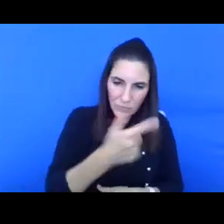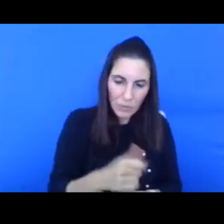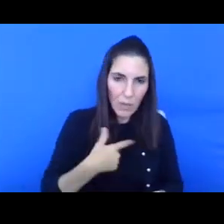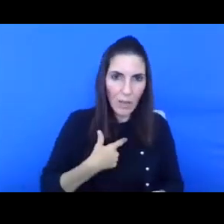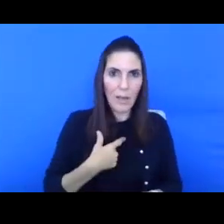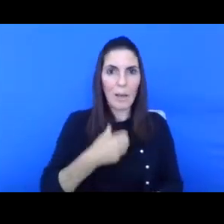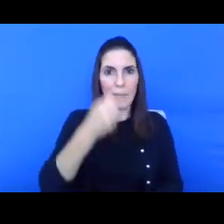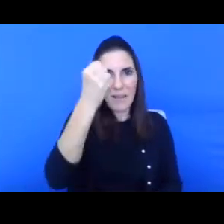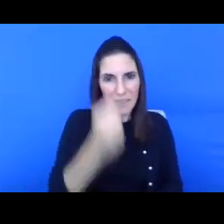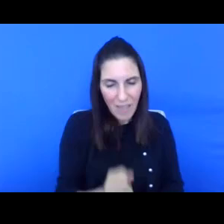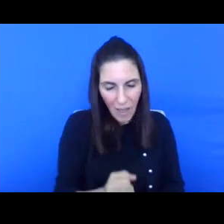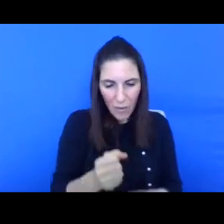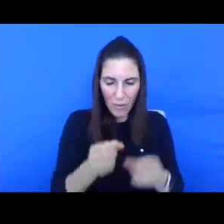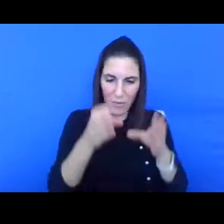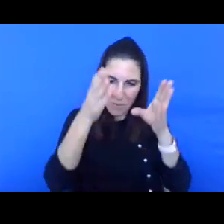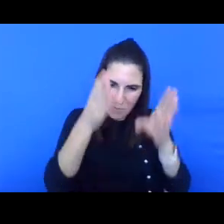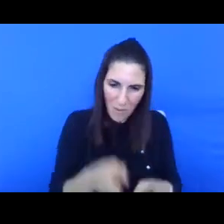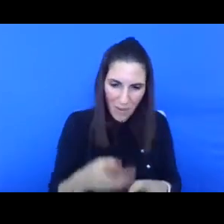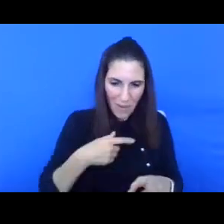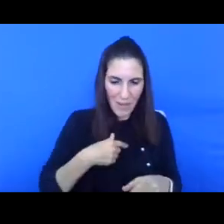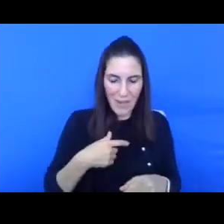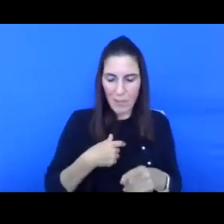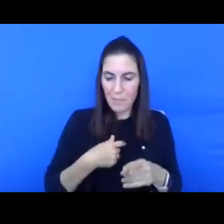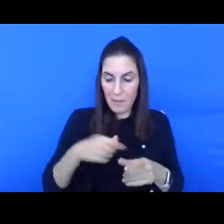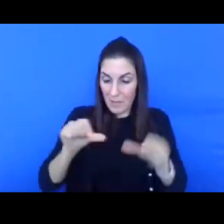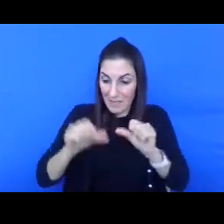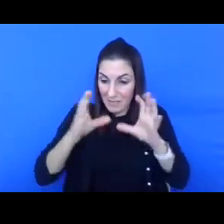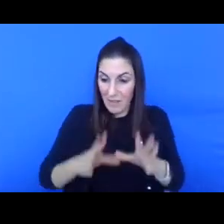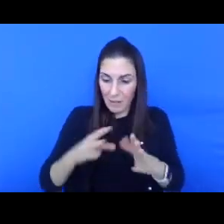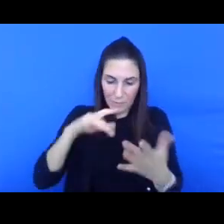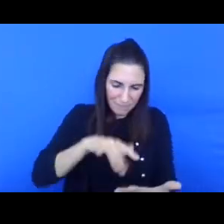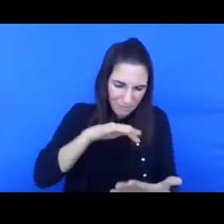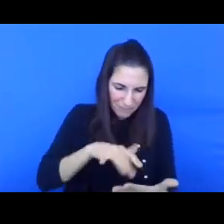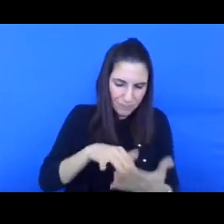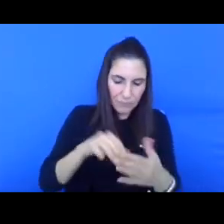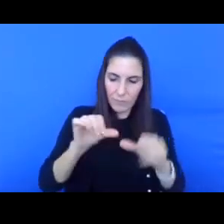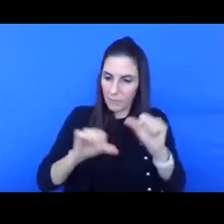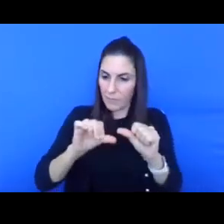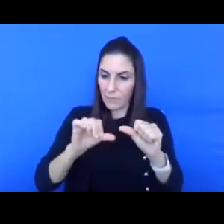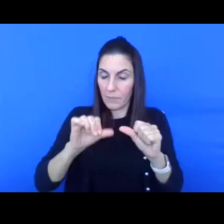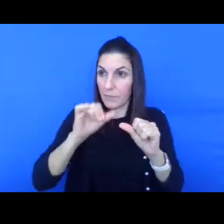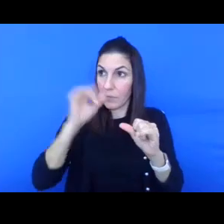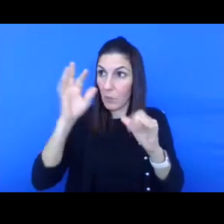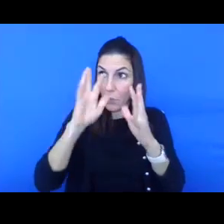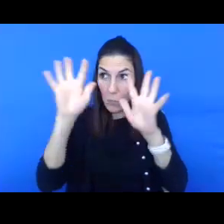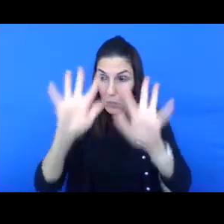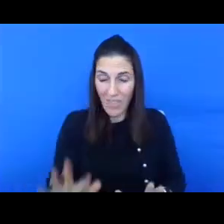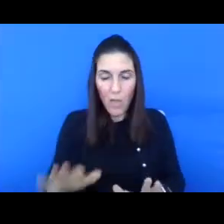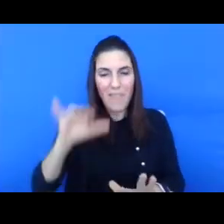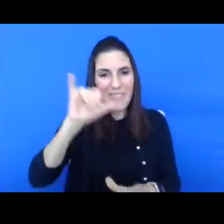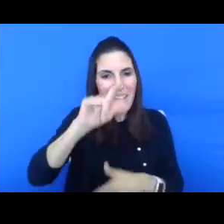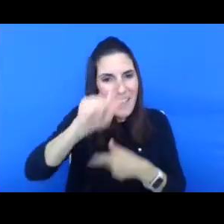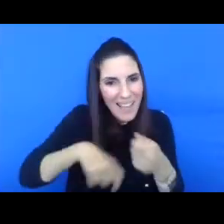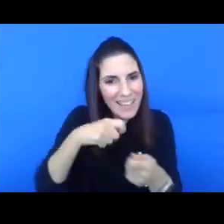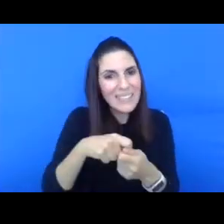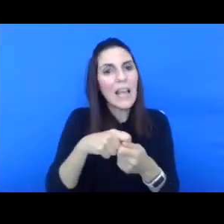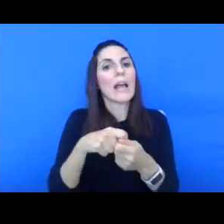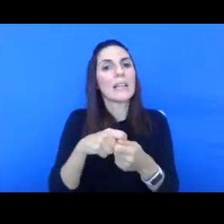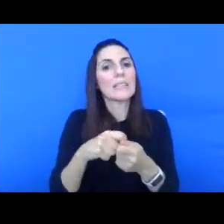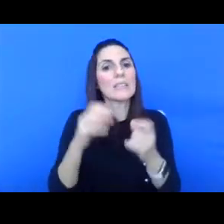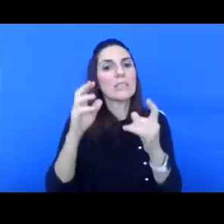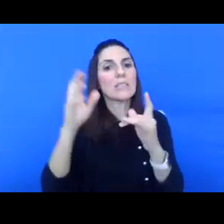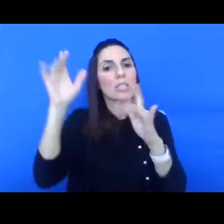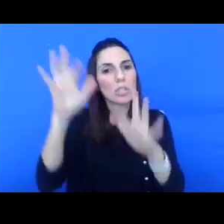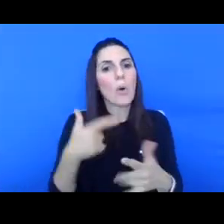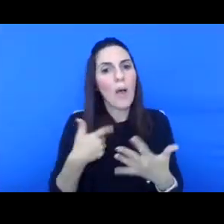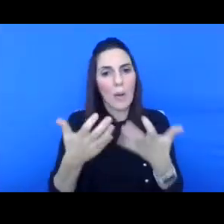and through. As a meteorologist growing up, wanting to be a meteorologist, this is exactly the snow that I was wishing for. Watching that